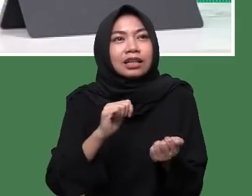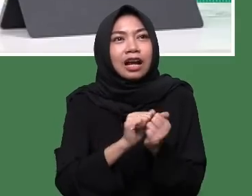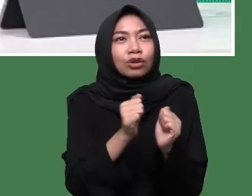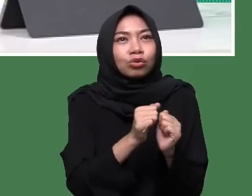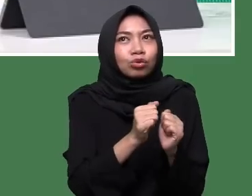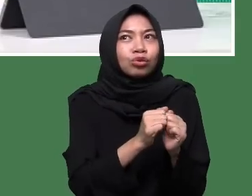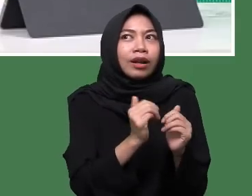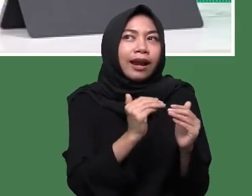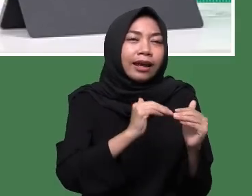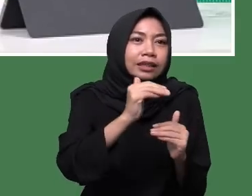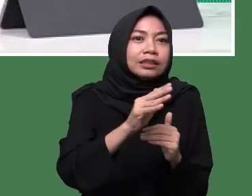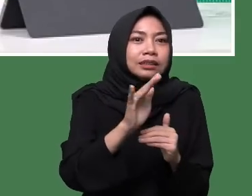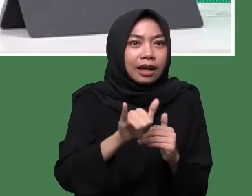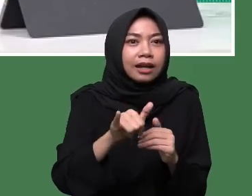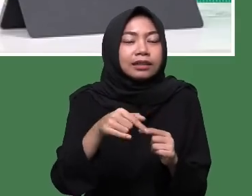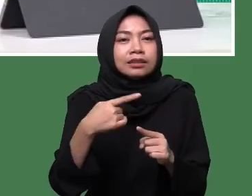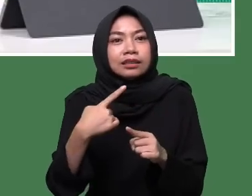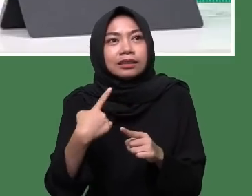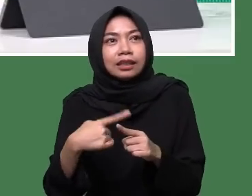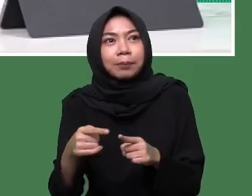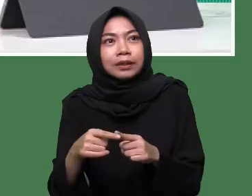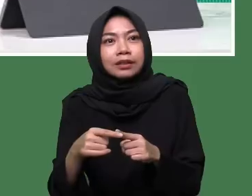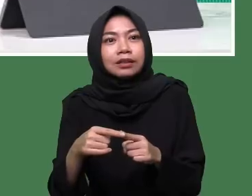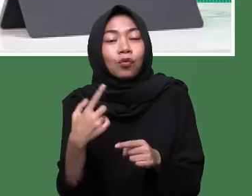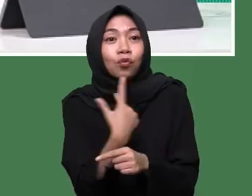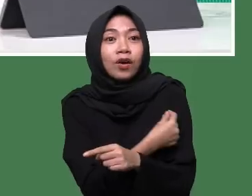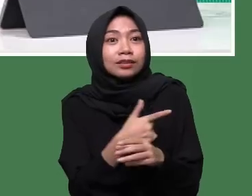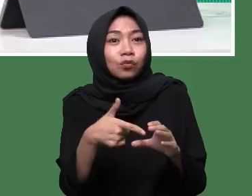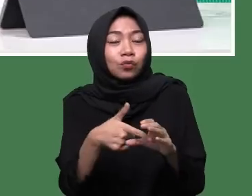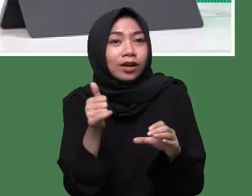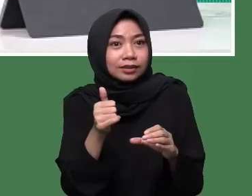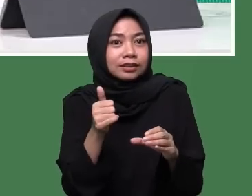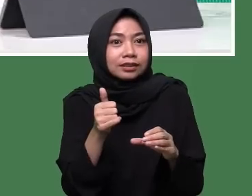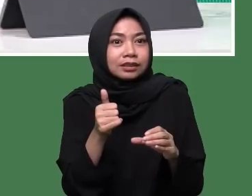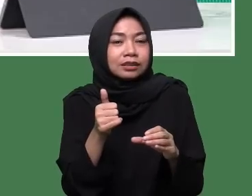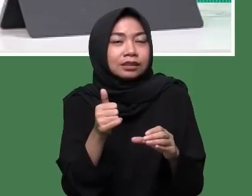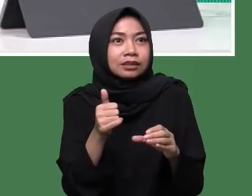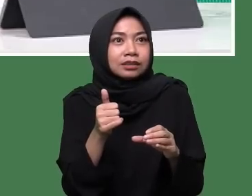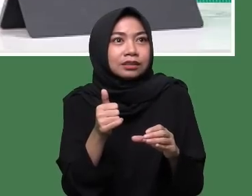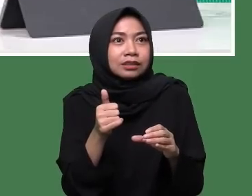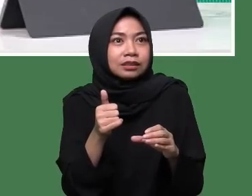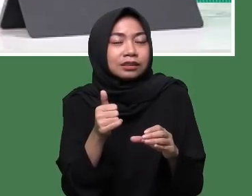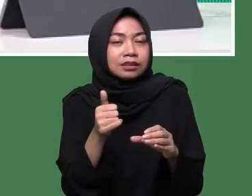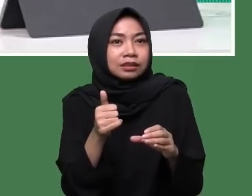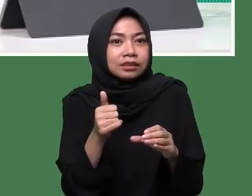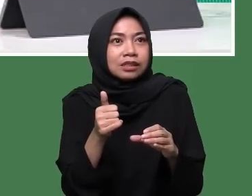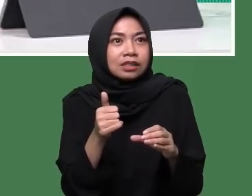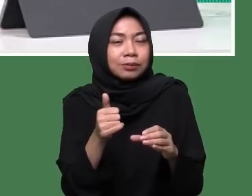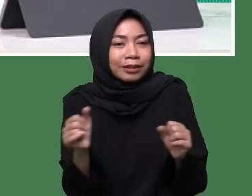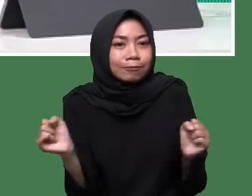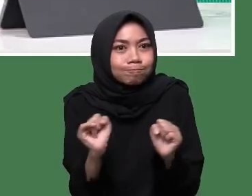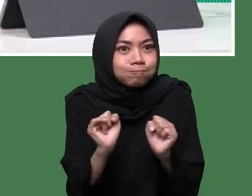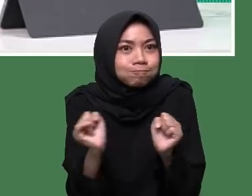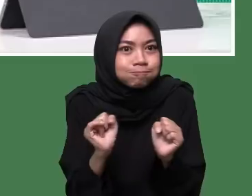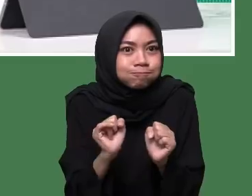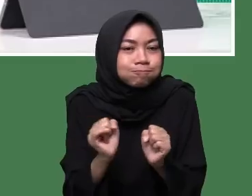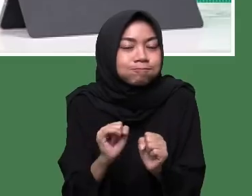But we want to make sure that when it's expired, the herd immunity, we need to make sure that we push